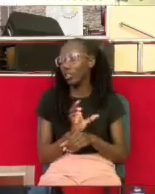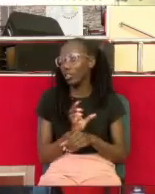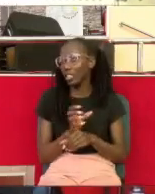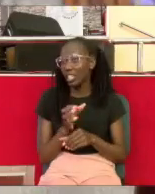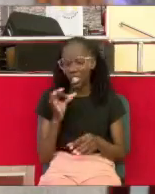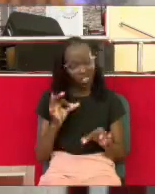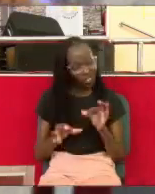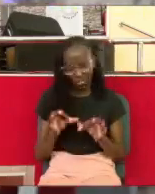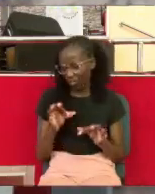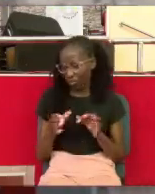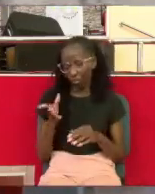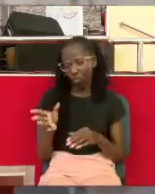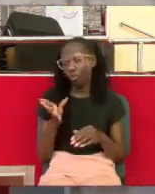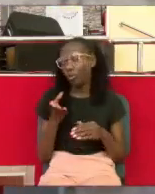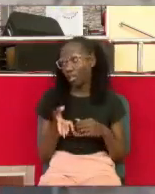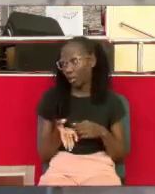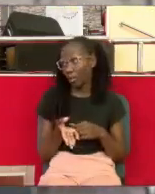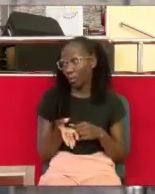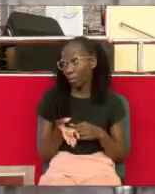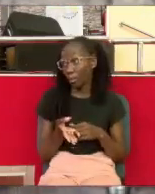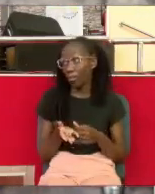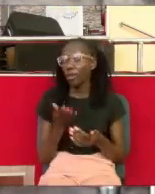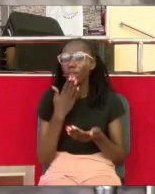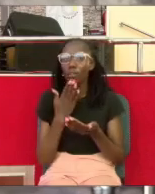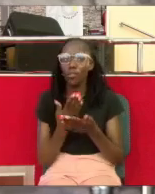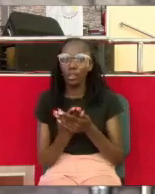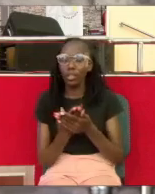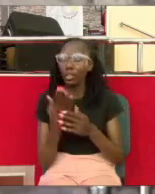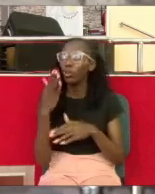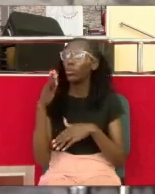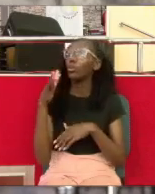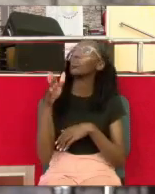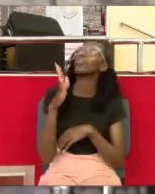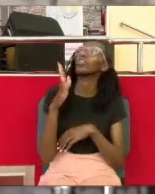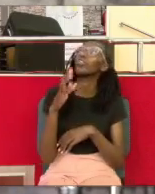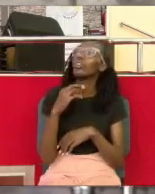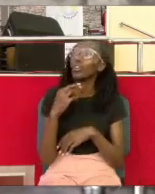did, we thank God that you are in the right place.